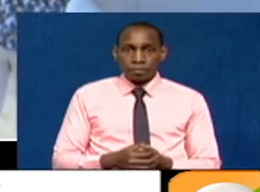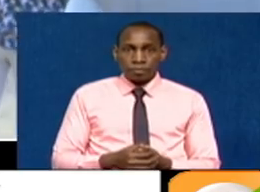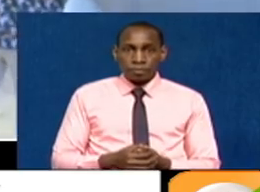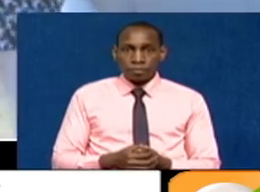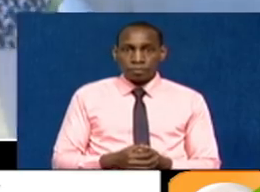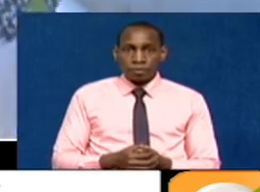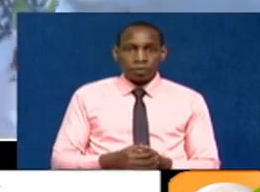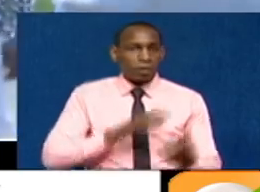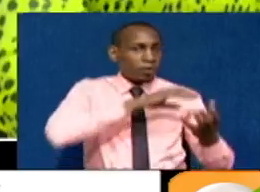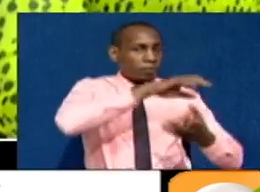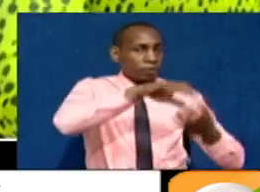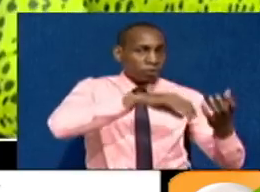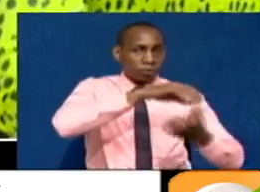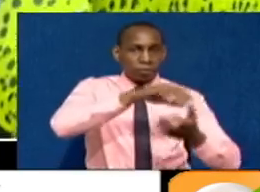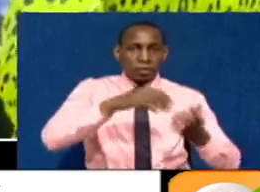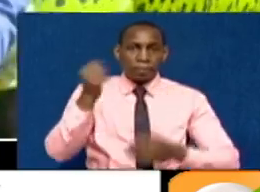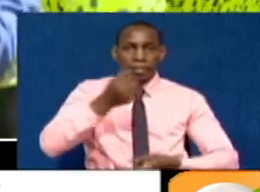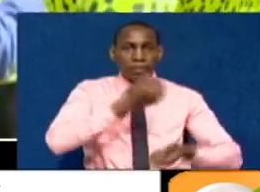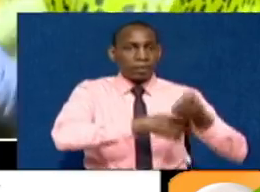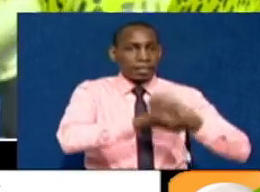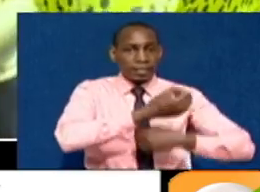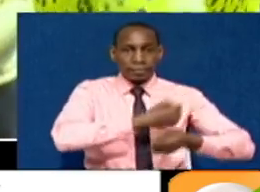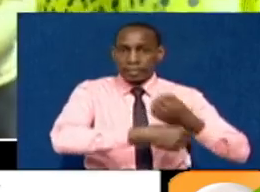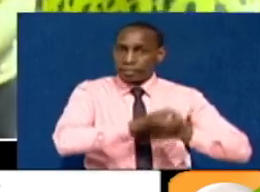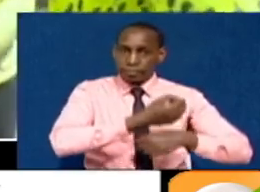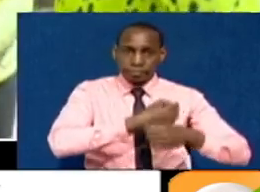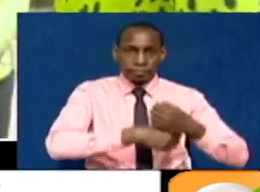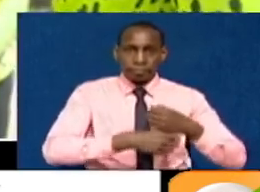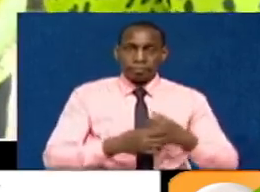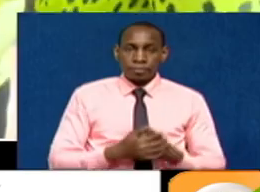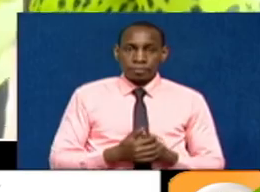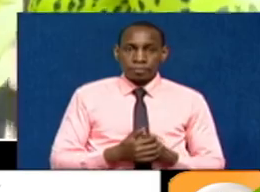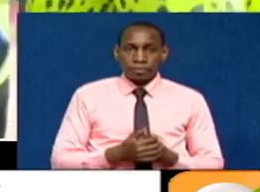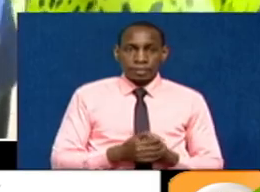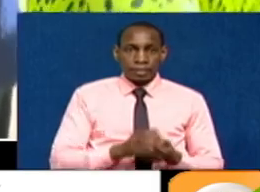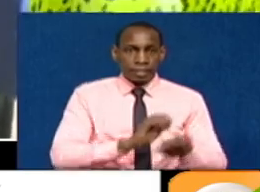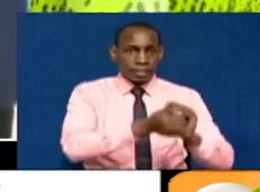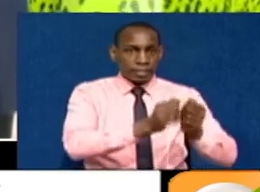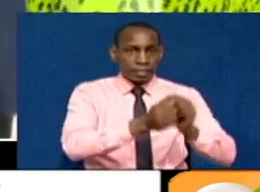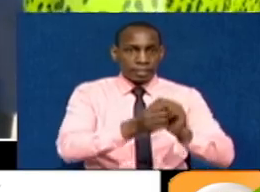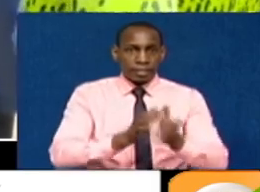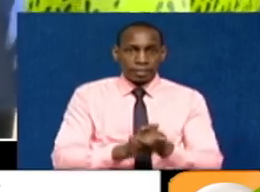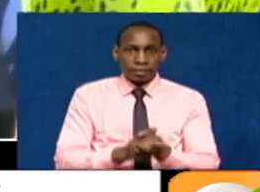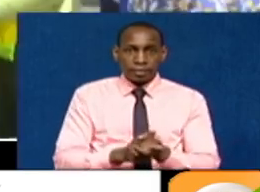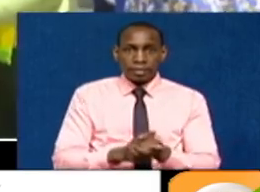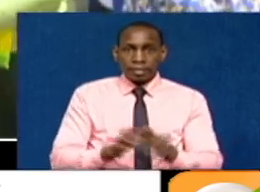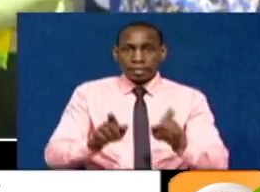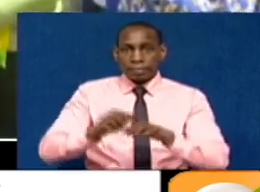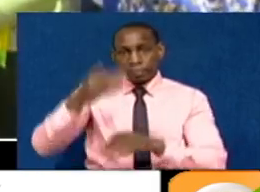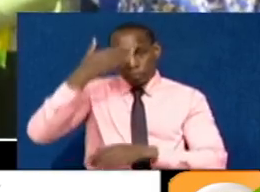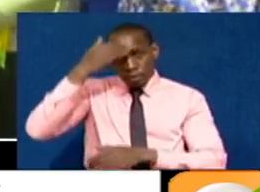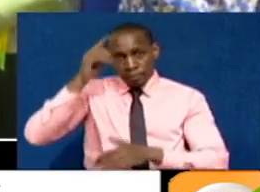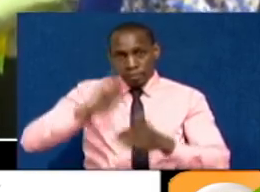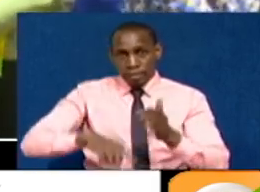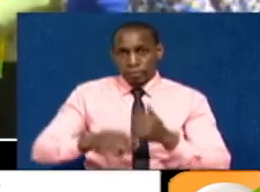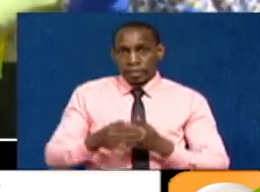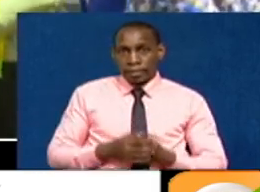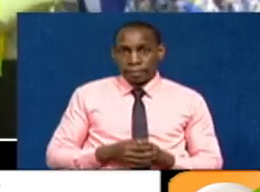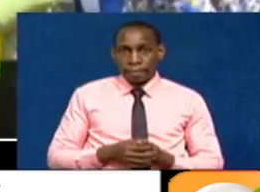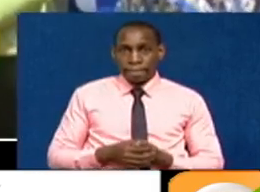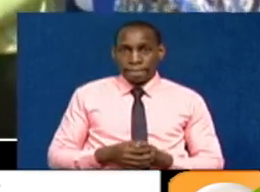so many things in terms of political activity and political alignments, that we forget that this